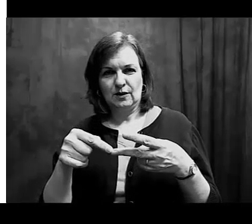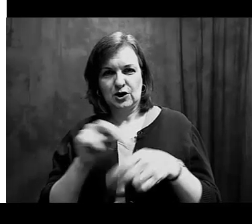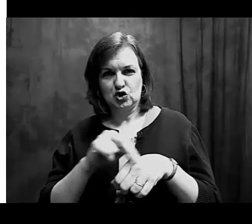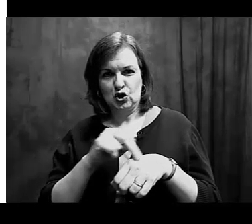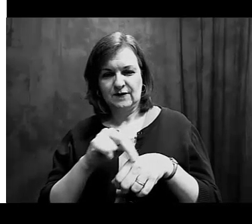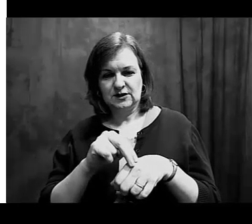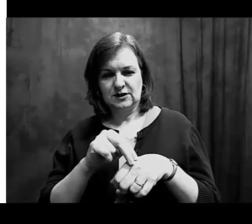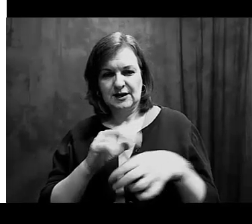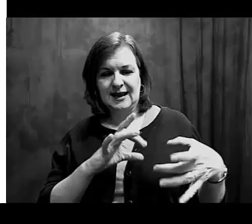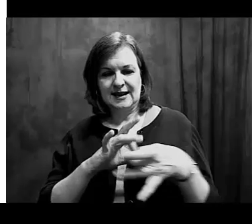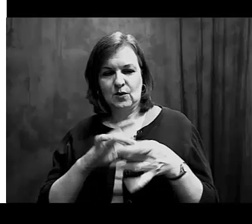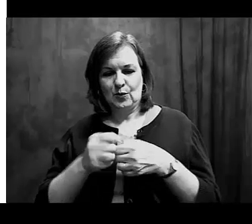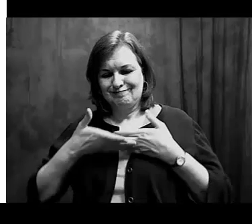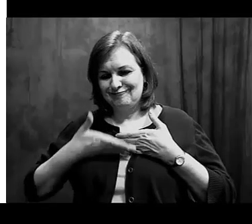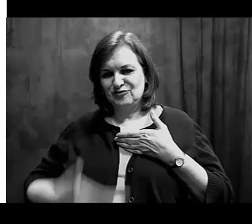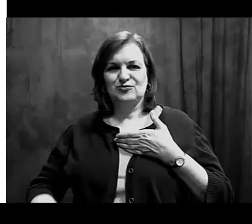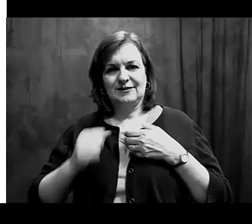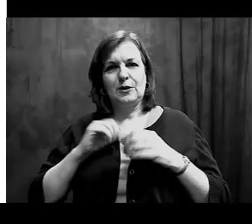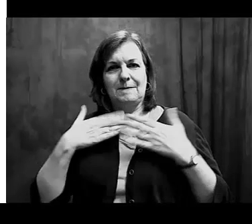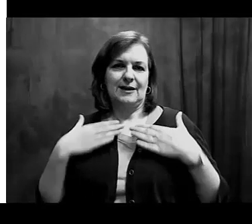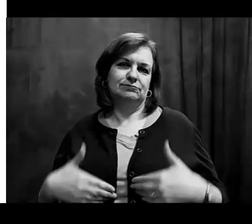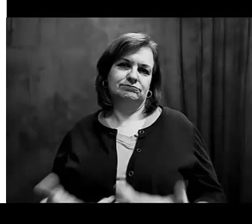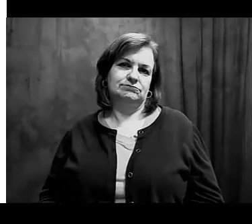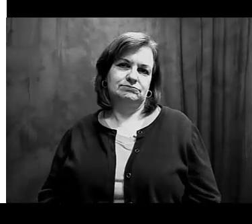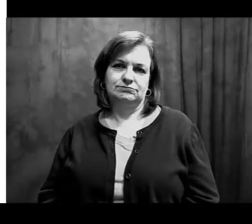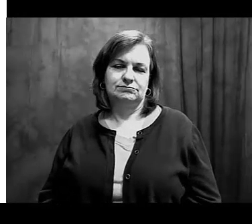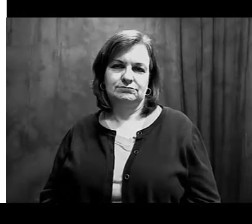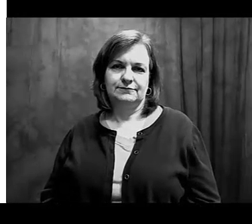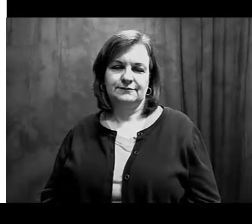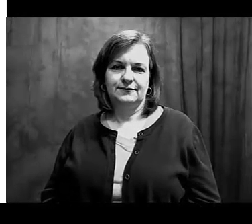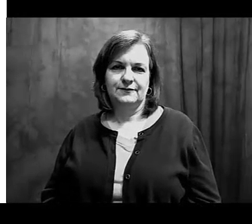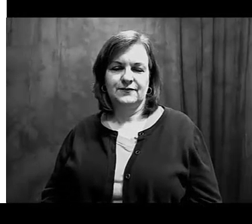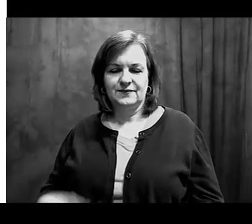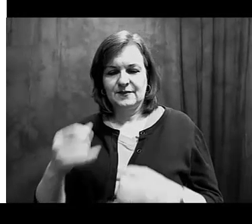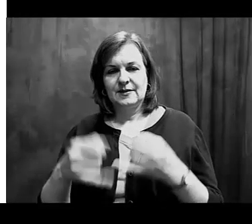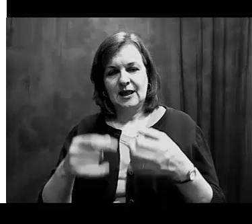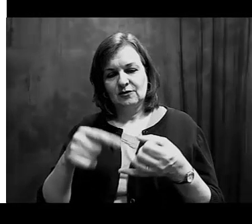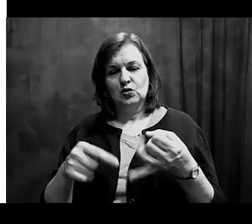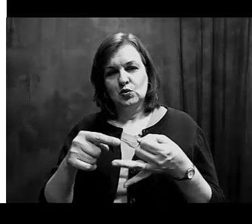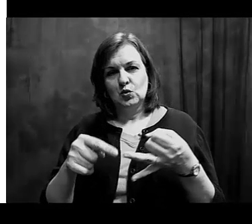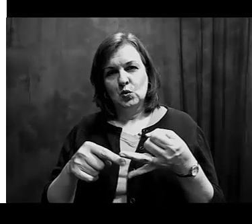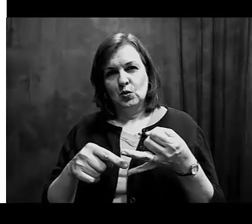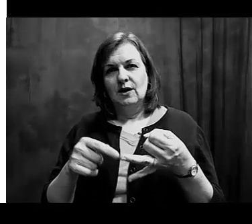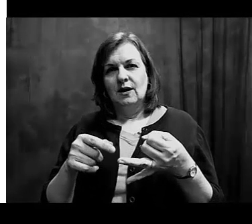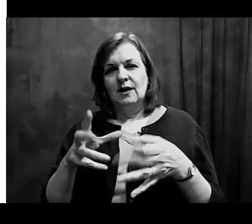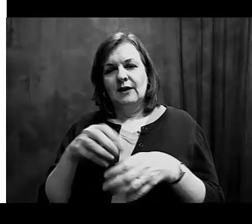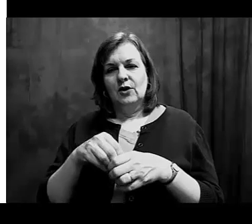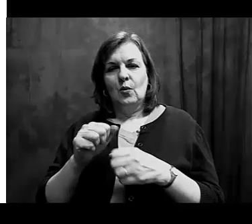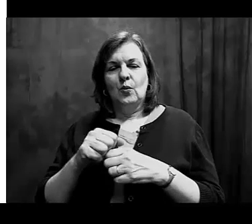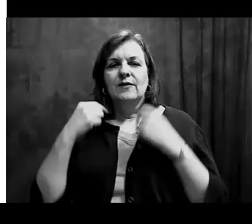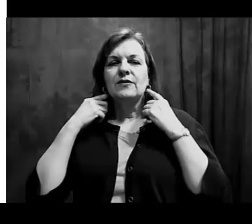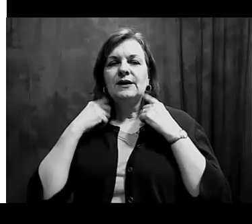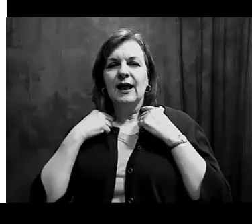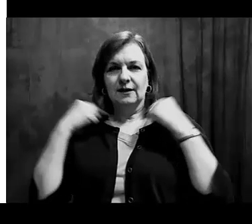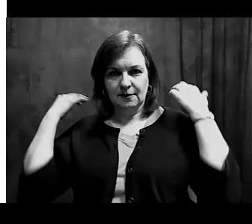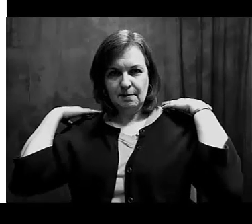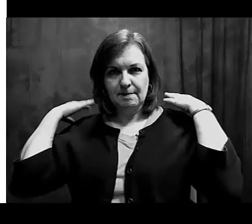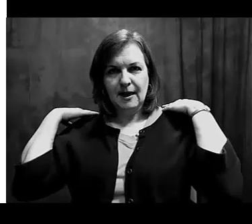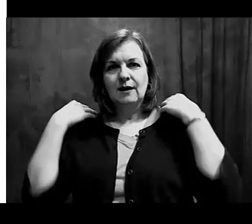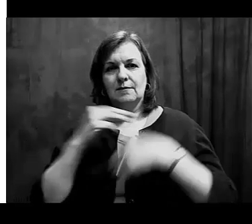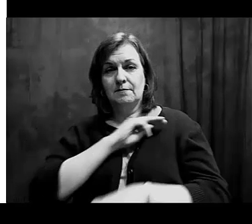we're looking at olfactory, which is nose. We're looking at eyes, jaw, taste